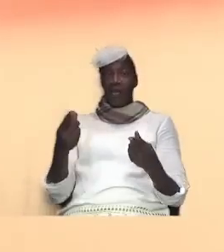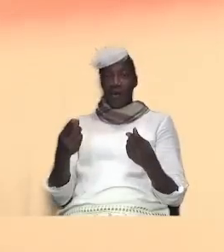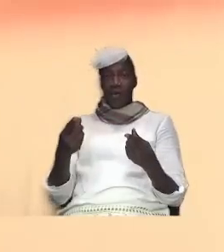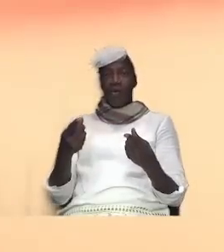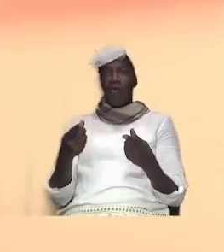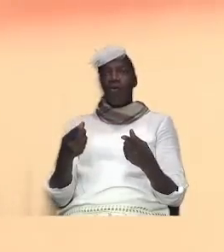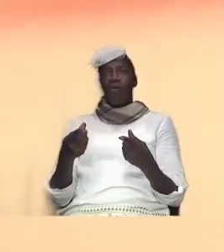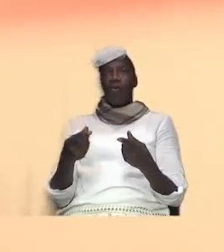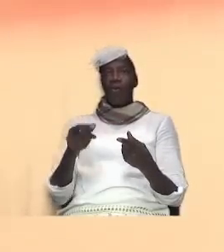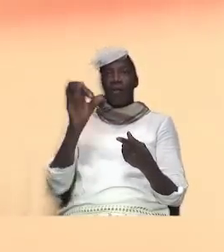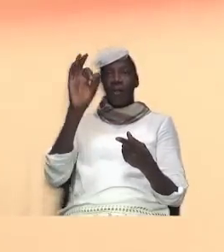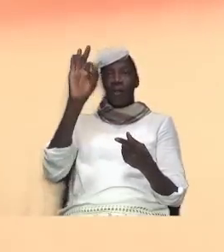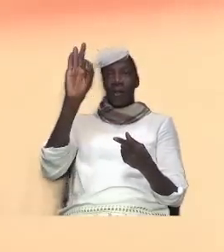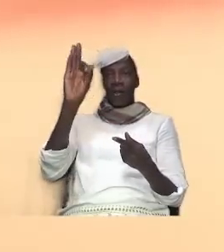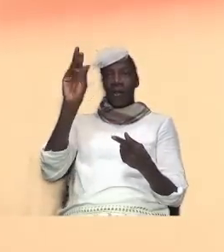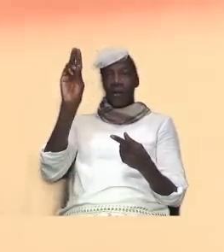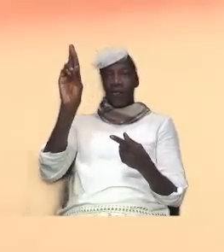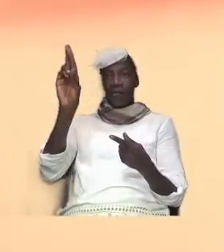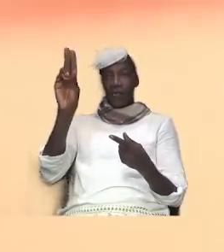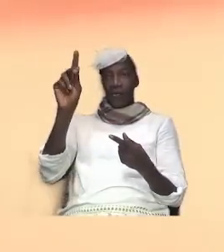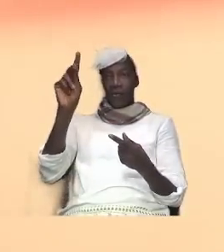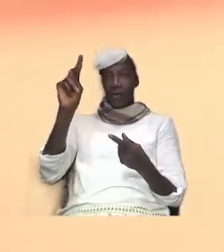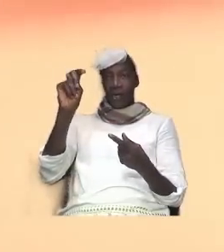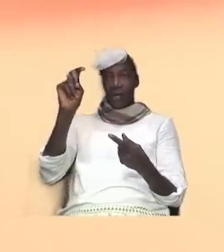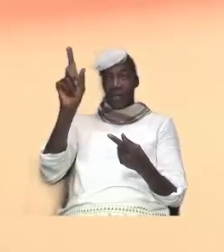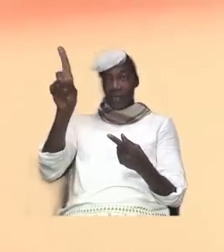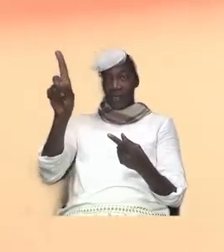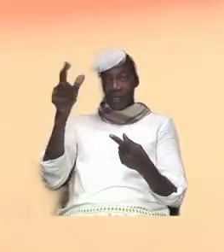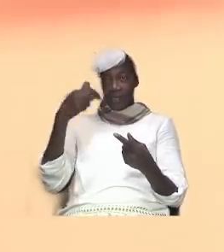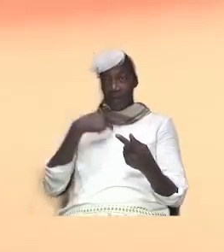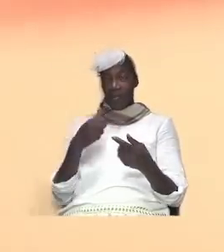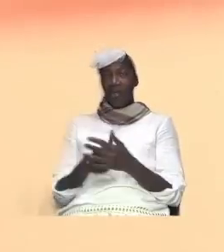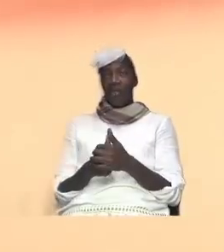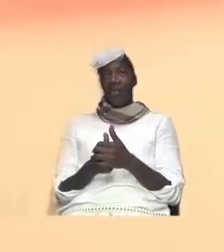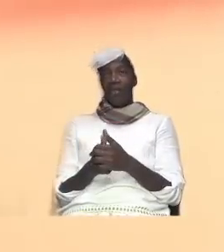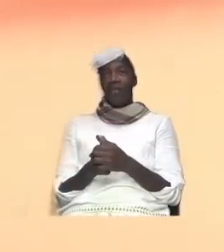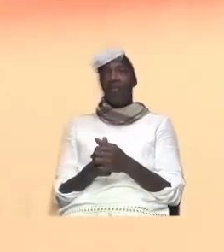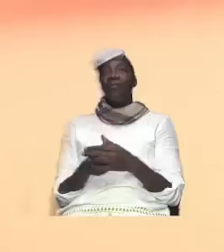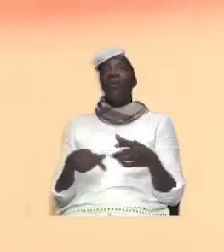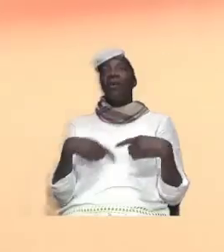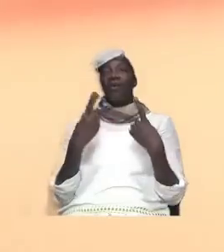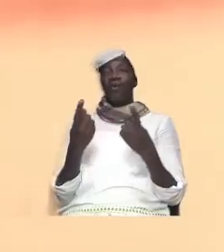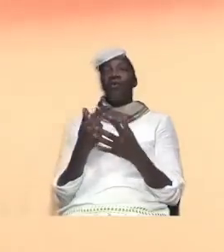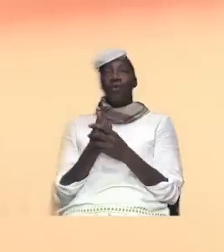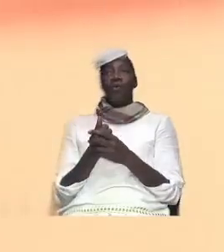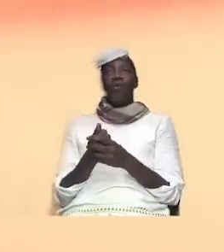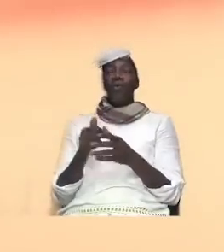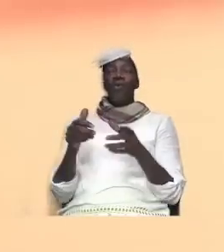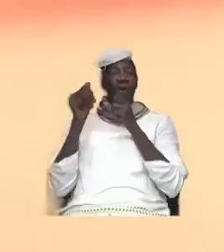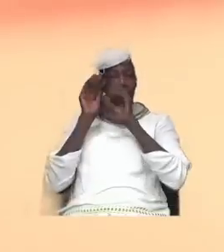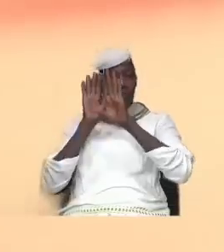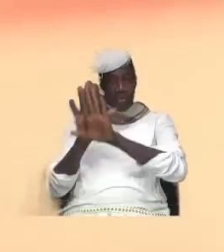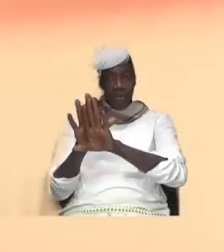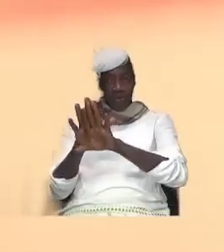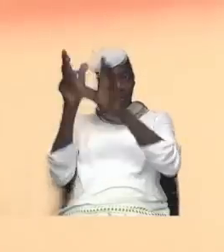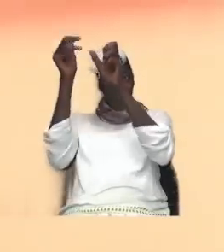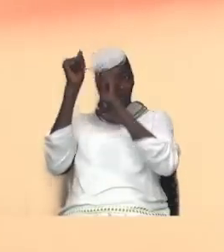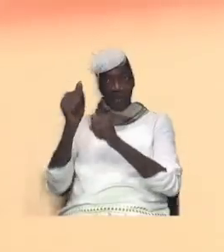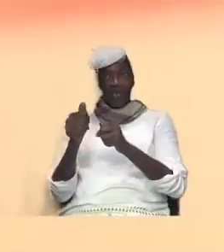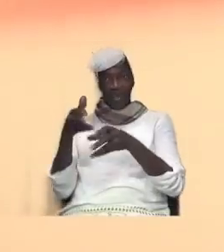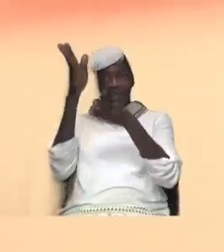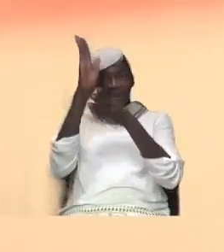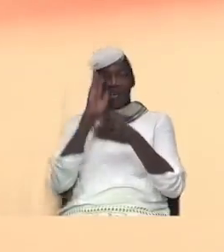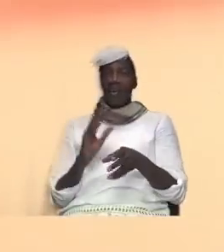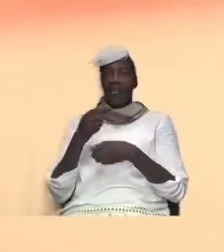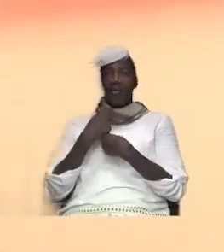very shortly. But let's continue to pray and keep pushing and trusting that God will make it a right